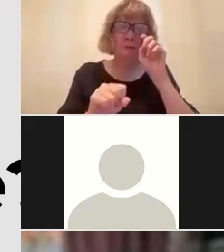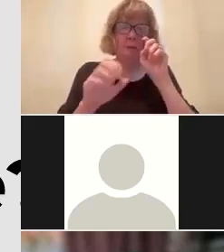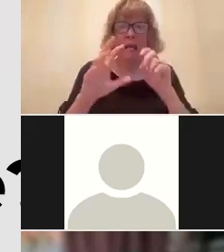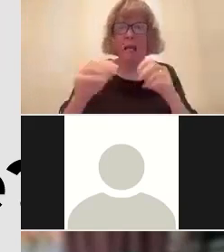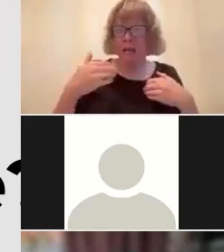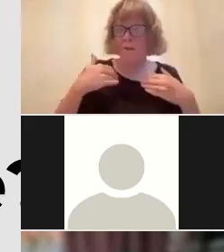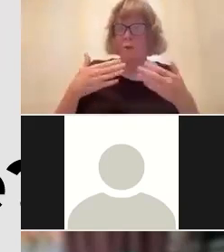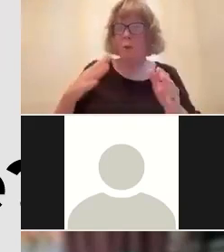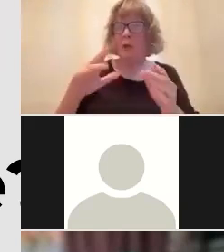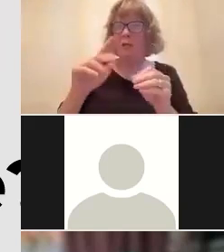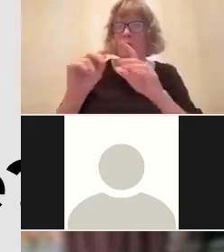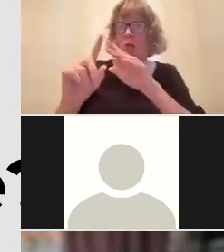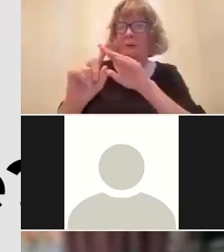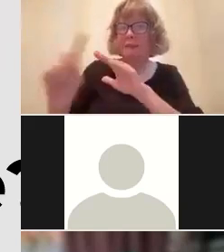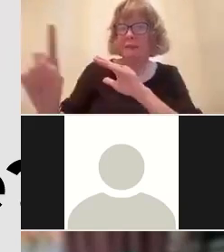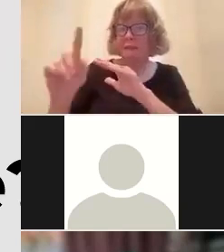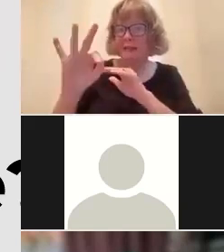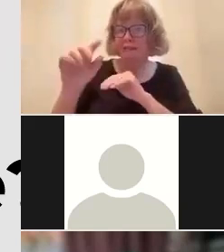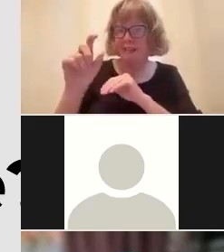obstacles?